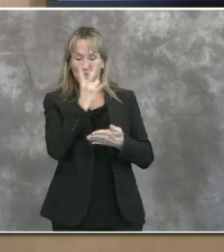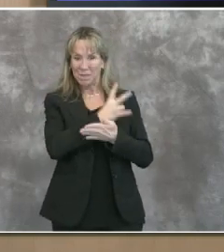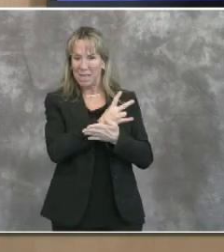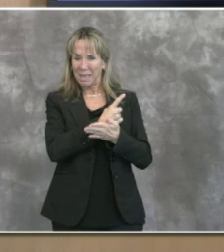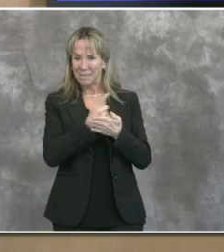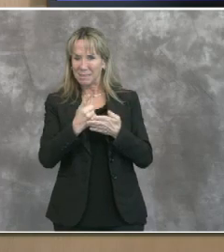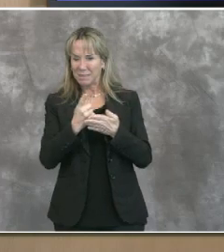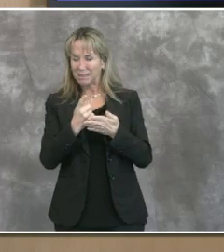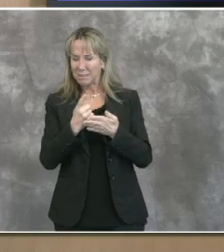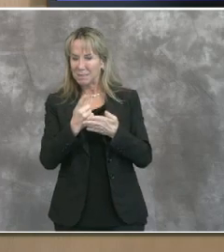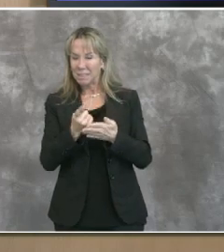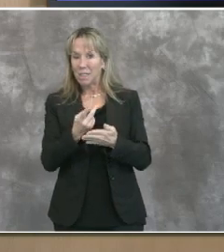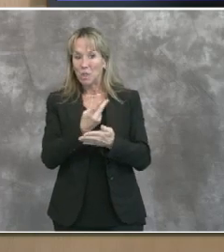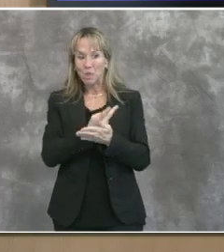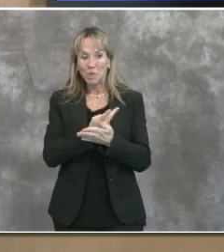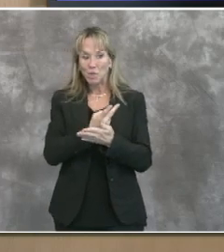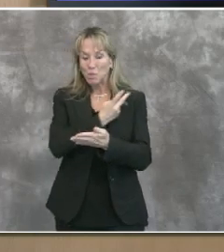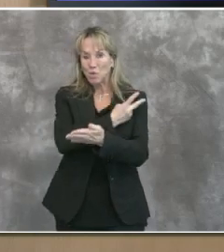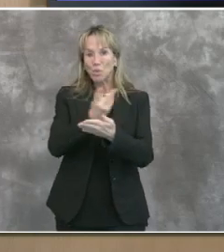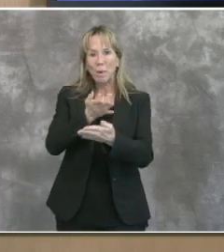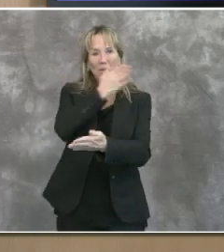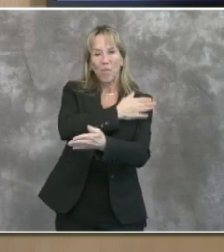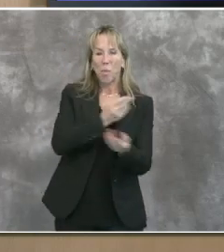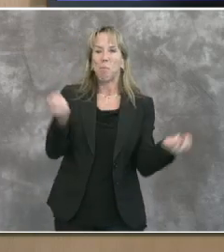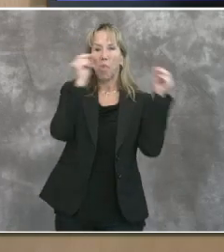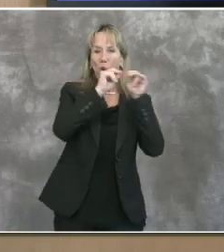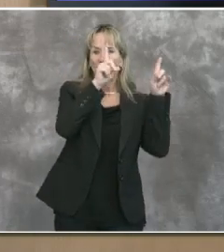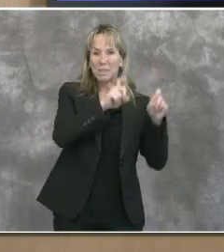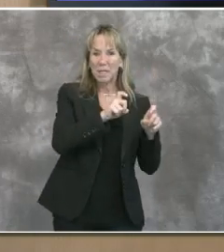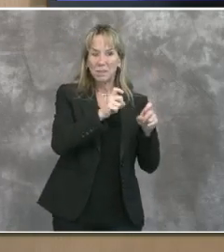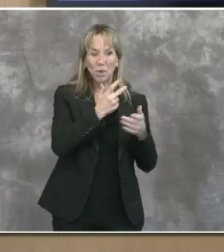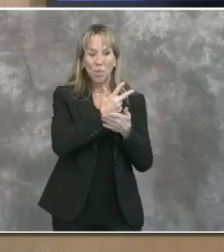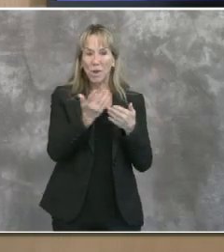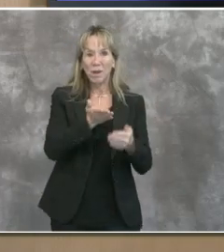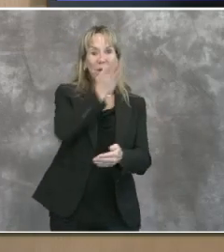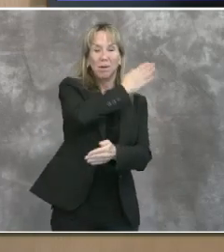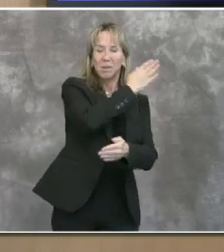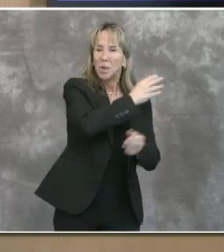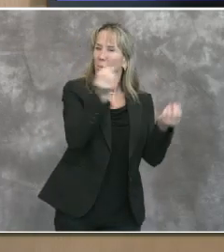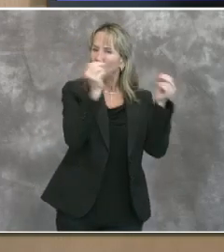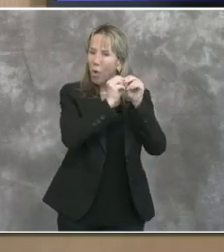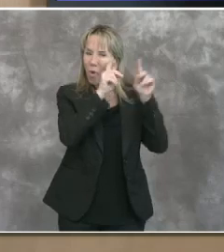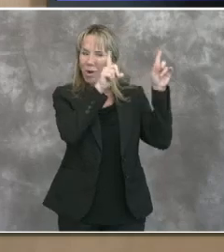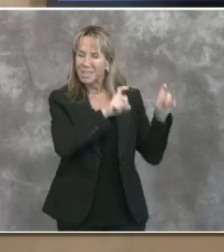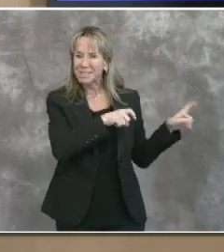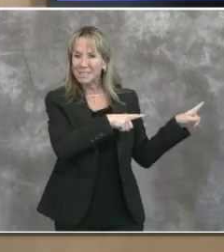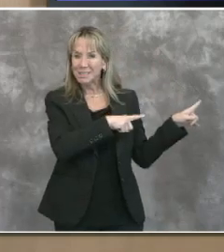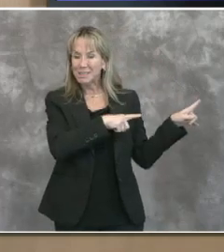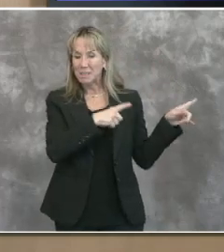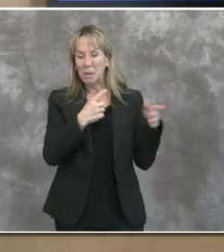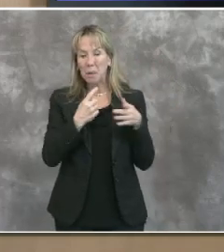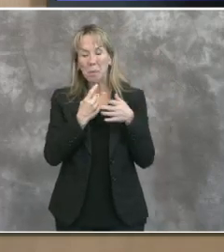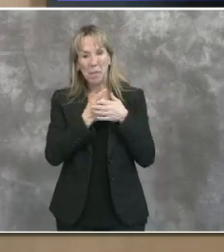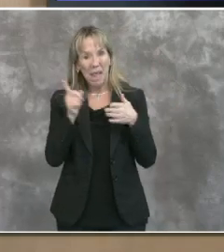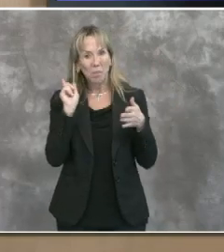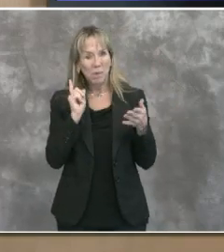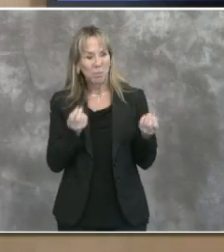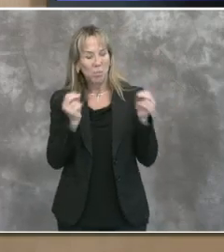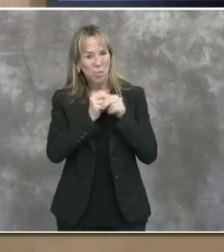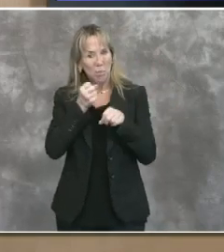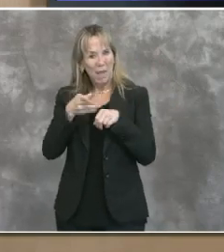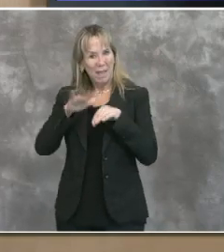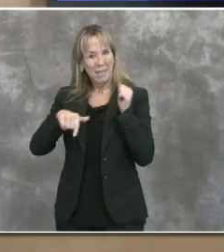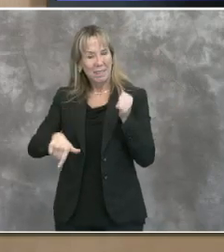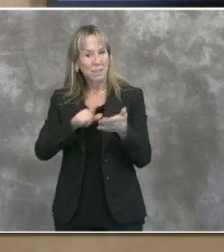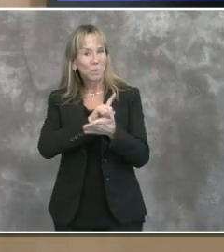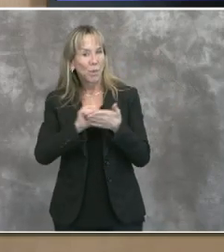the week before that, and even the week before that as well. So we had about 6,700 tests last week, and